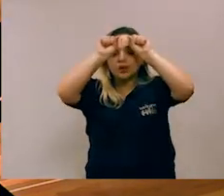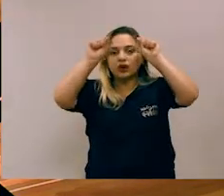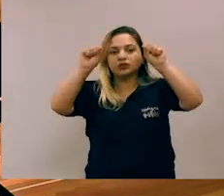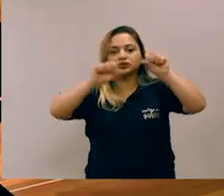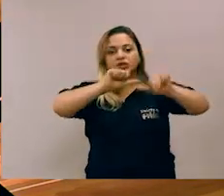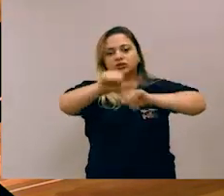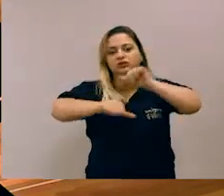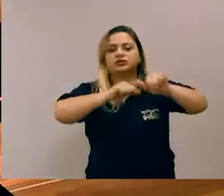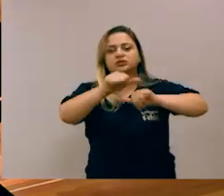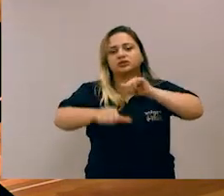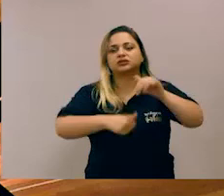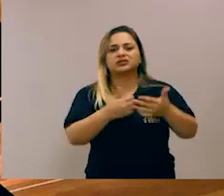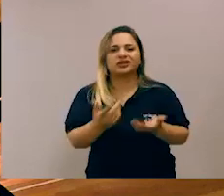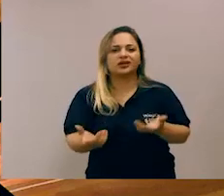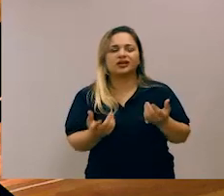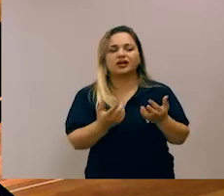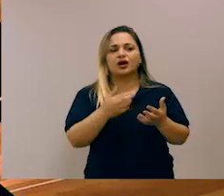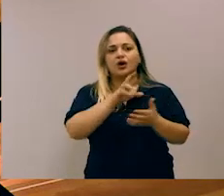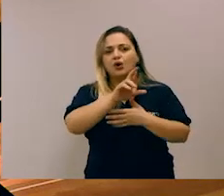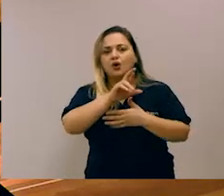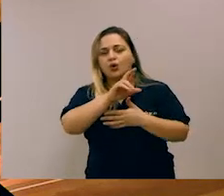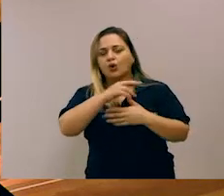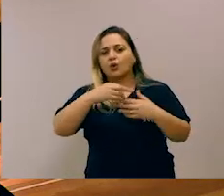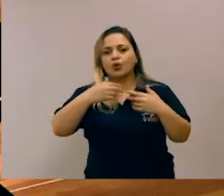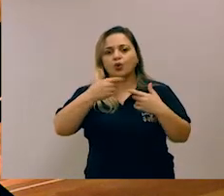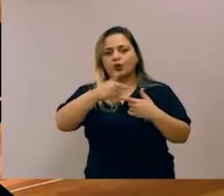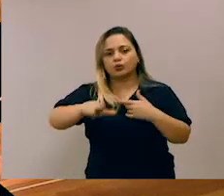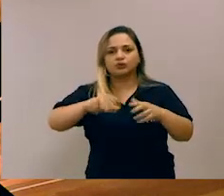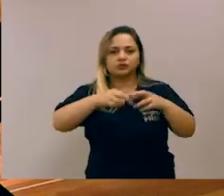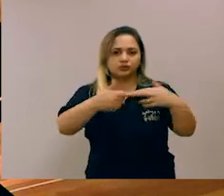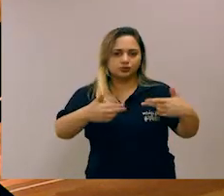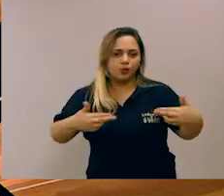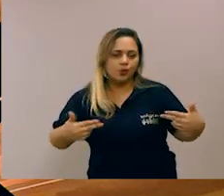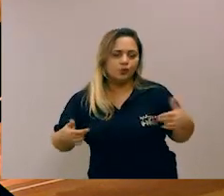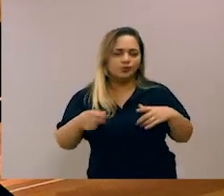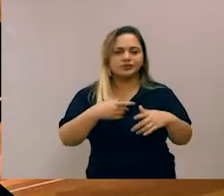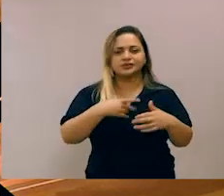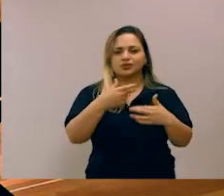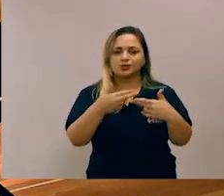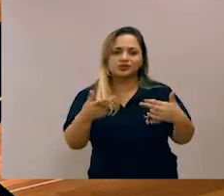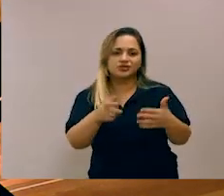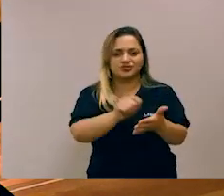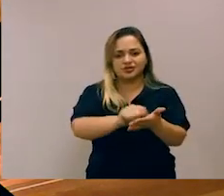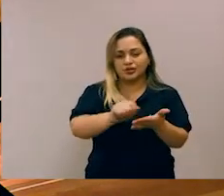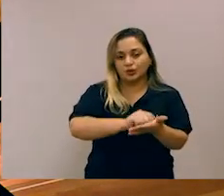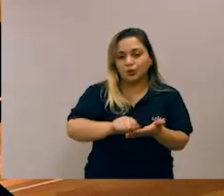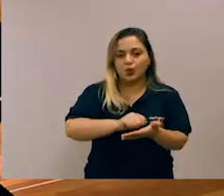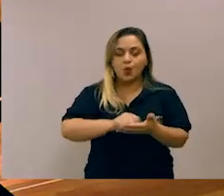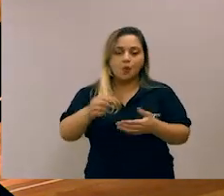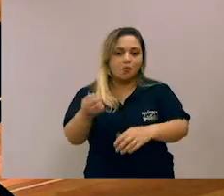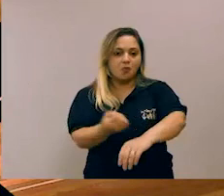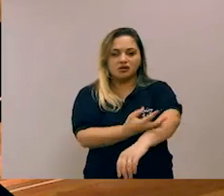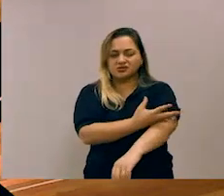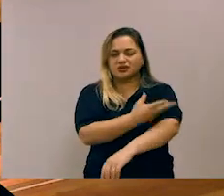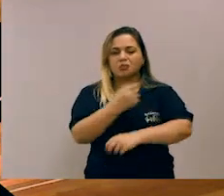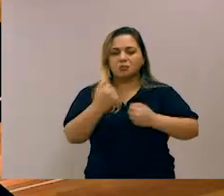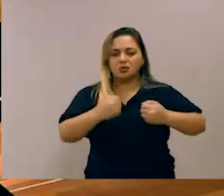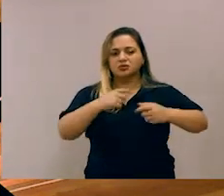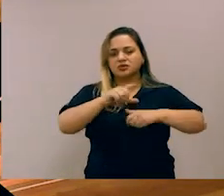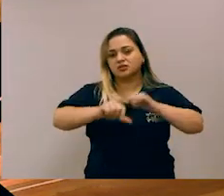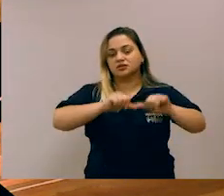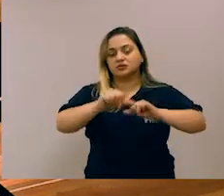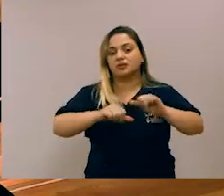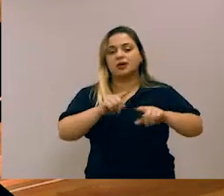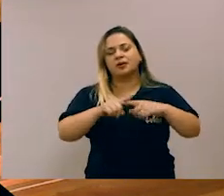a cake recipe or the results for a soccer game or a story in the style of a certain writer.